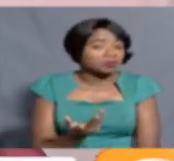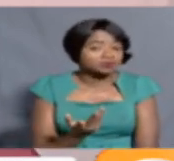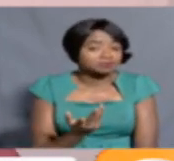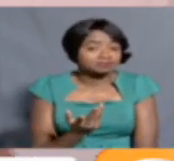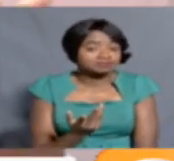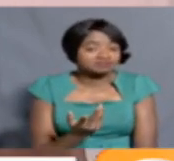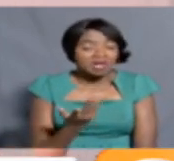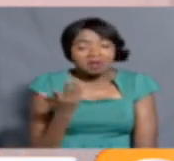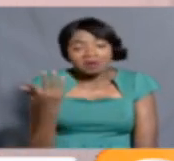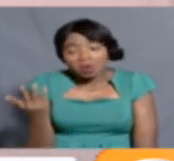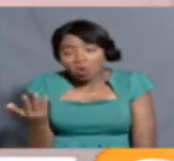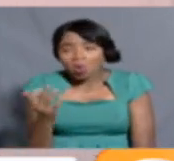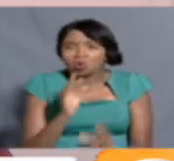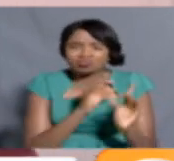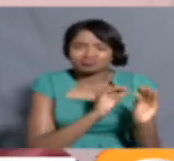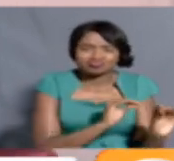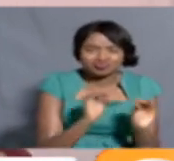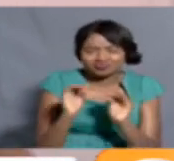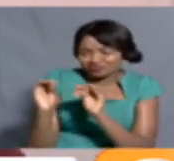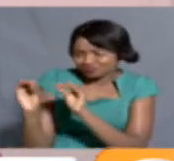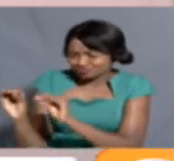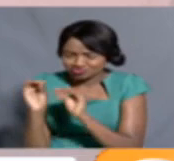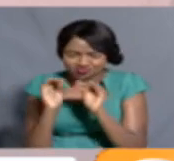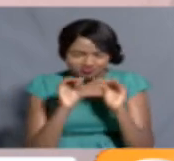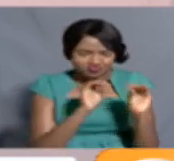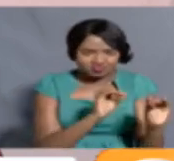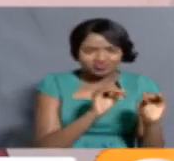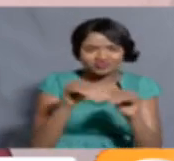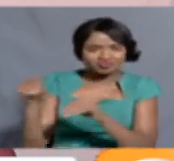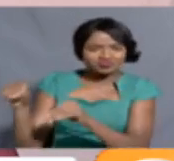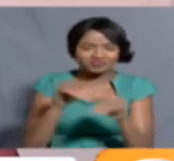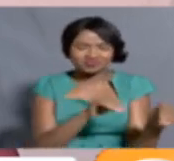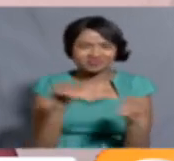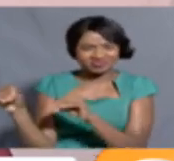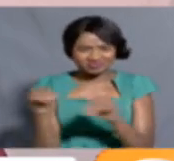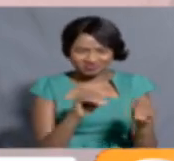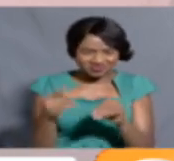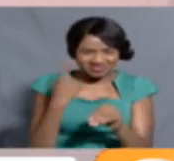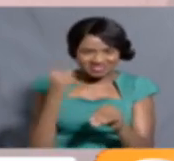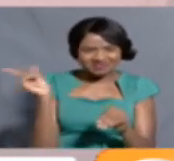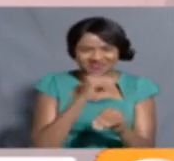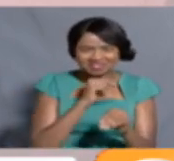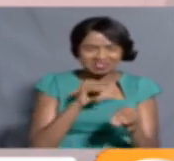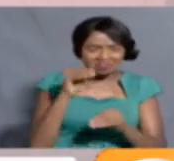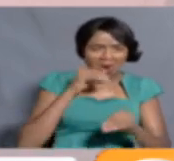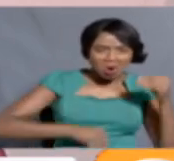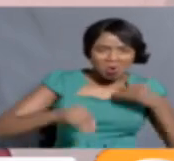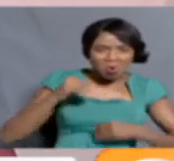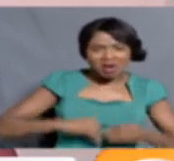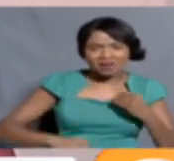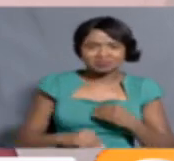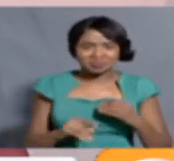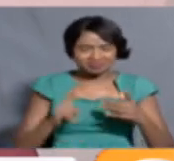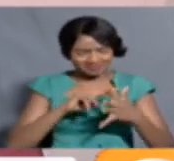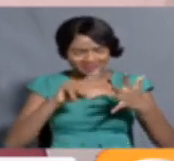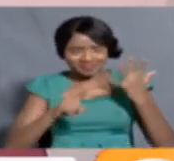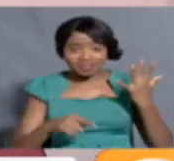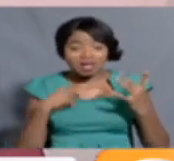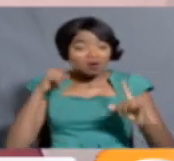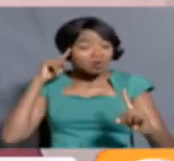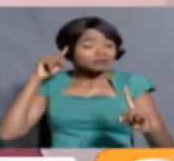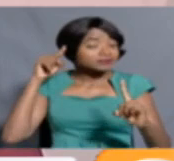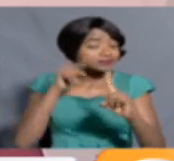this movement that we are seeing, the motions, let me call them that, what we've been seeing around corruption and all this, is ultimately